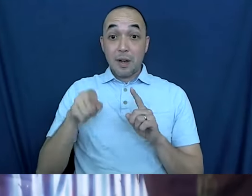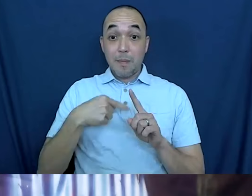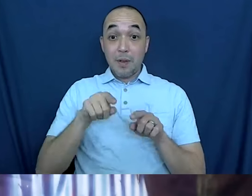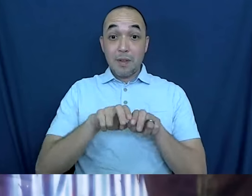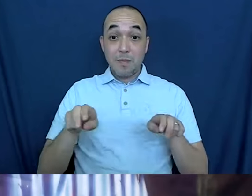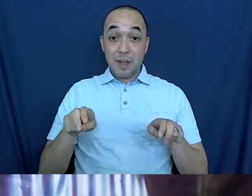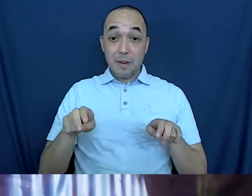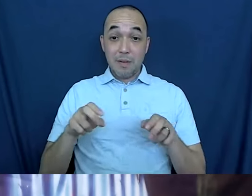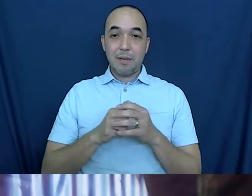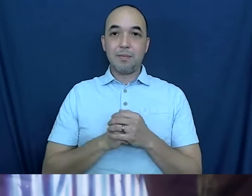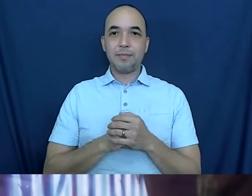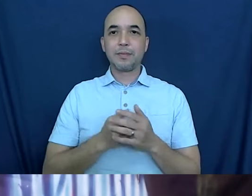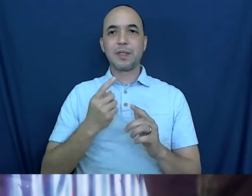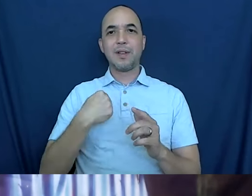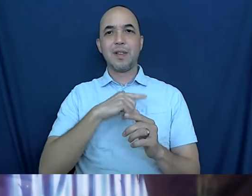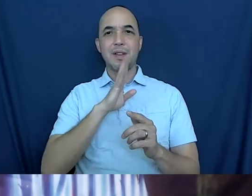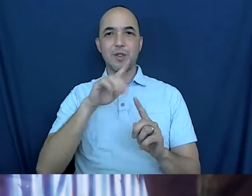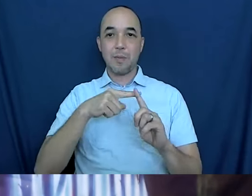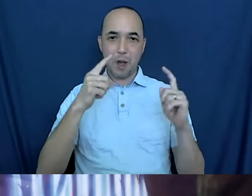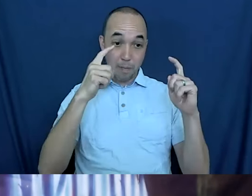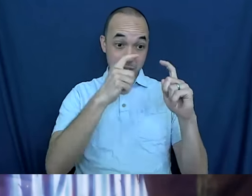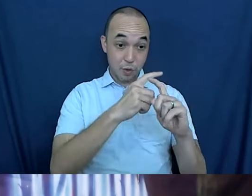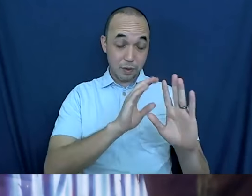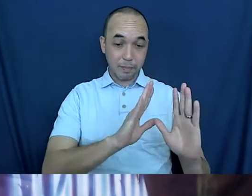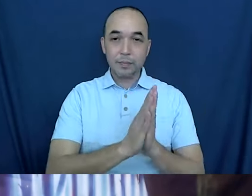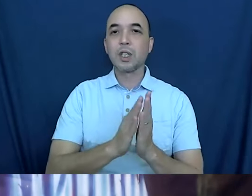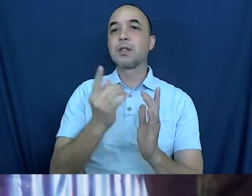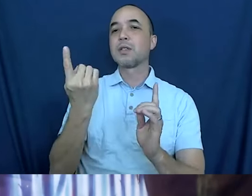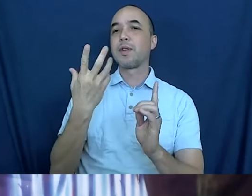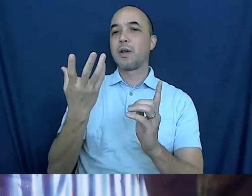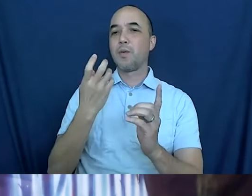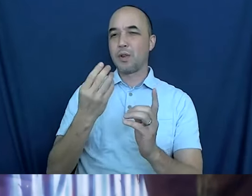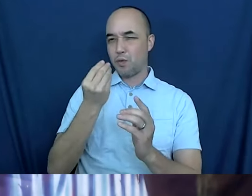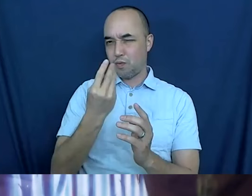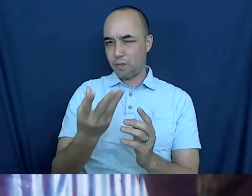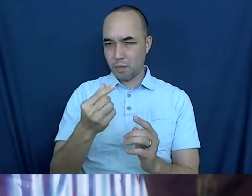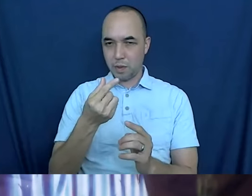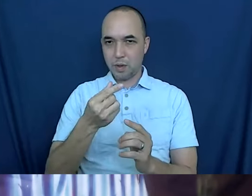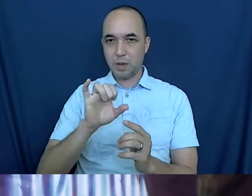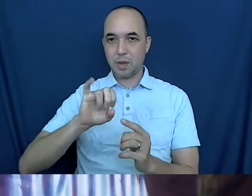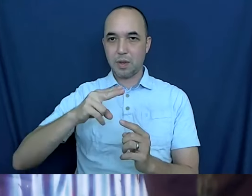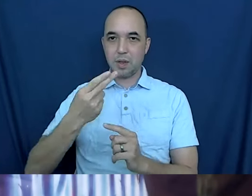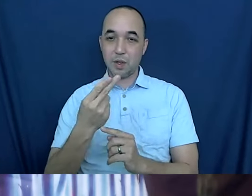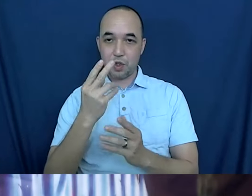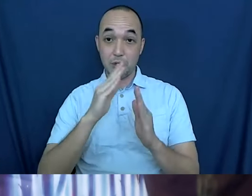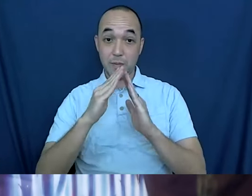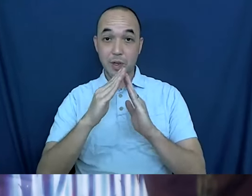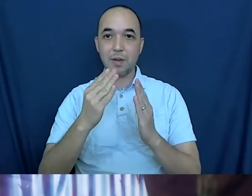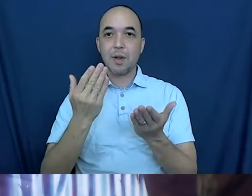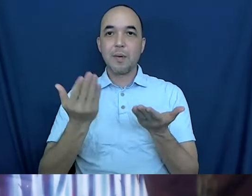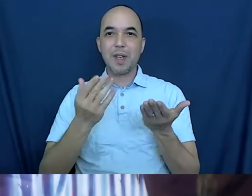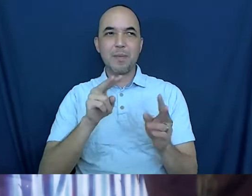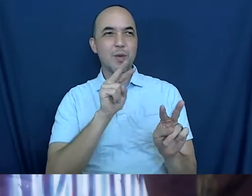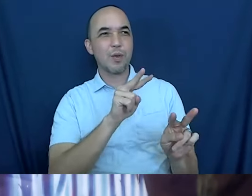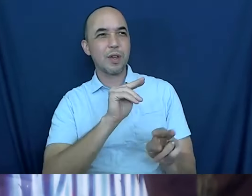puzzles? Here's something I want to just relate back to the GISH community here. If you've ever wondered why, you know, you look at Misha Collins, you're like,